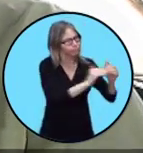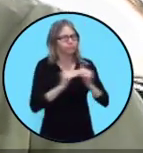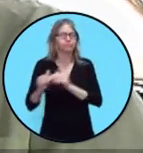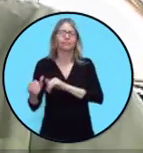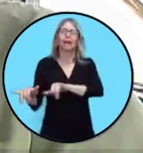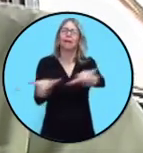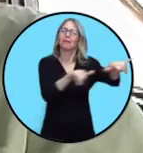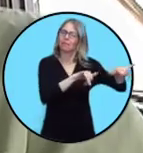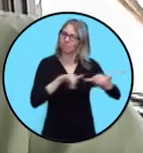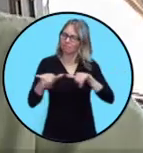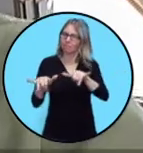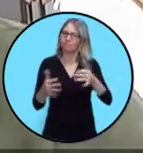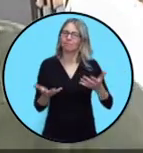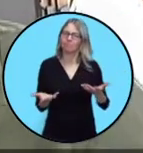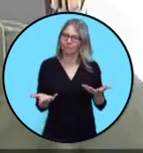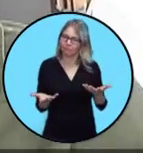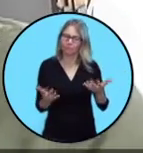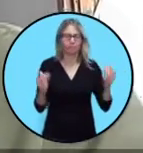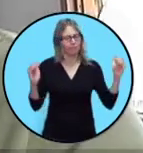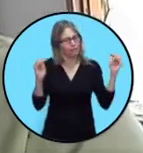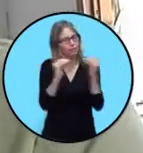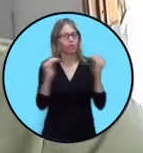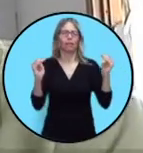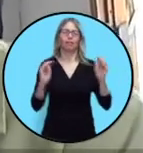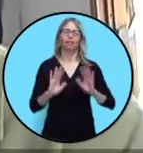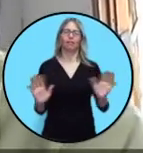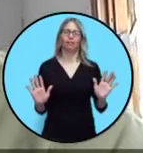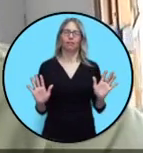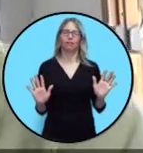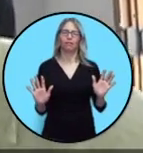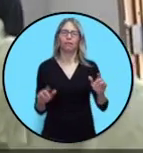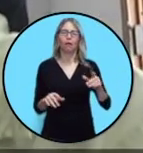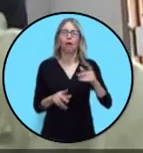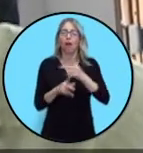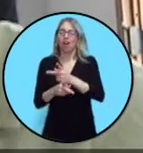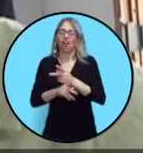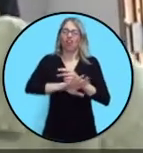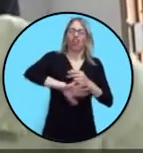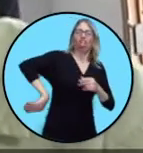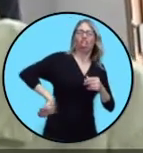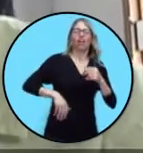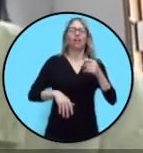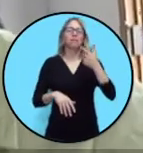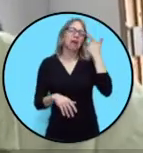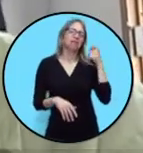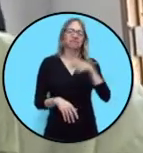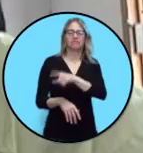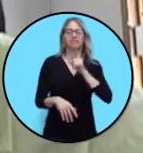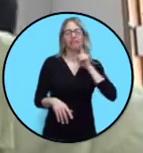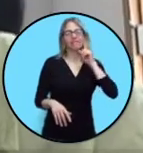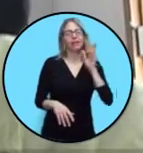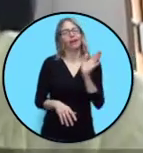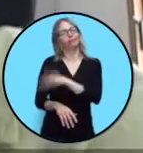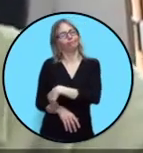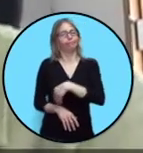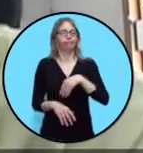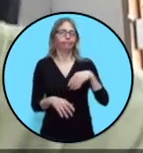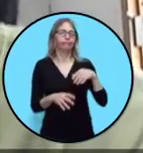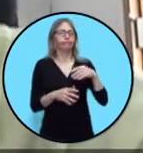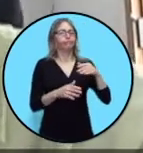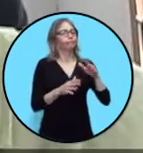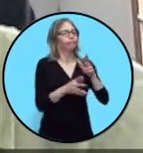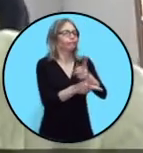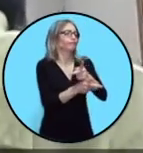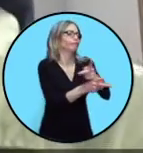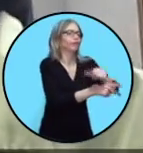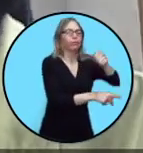treated equally. Don't mistreat your child just because he or she is deaf. You have to treat them